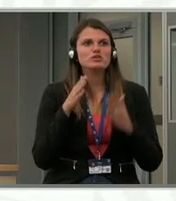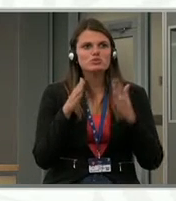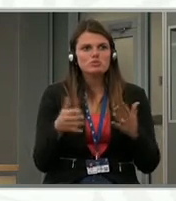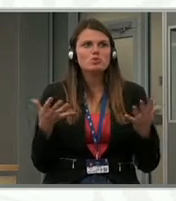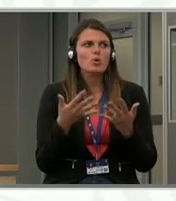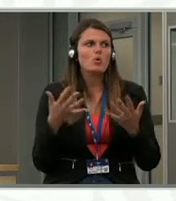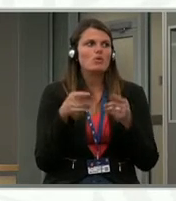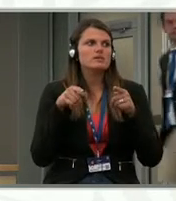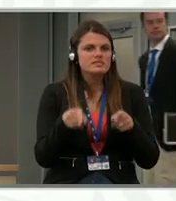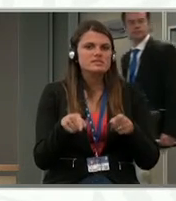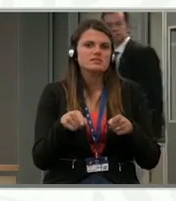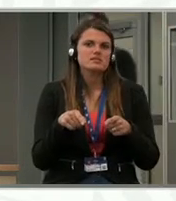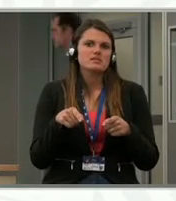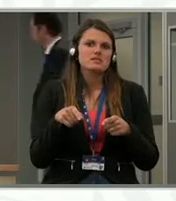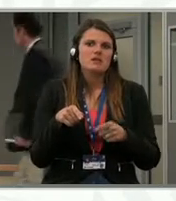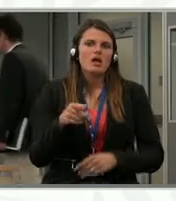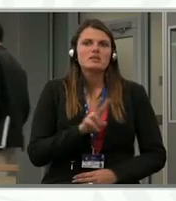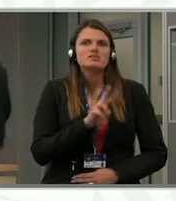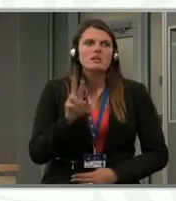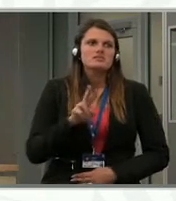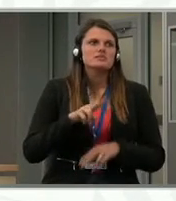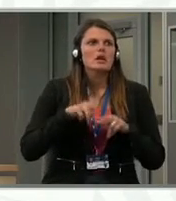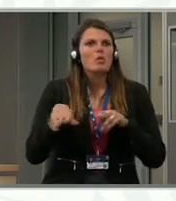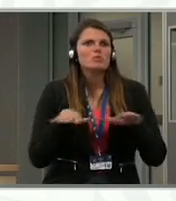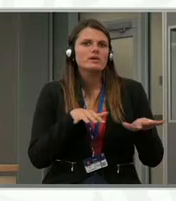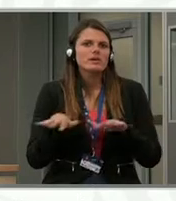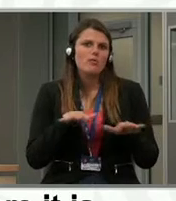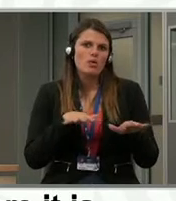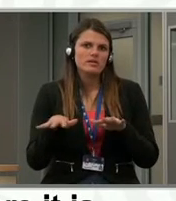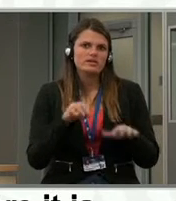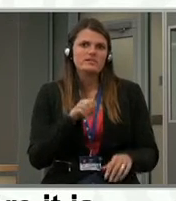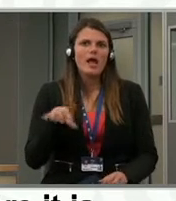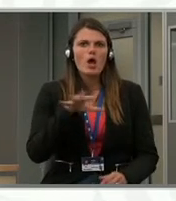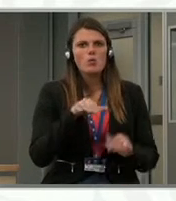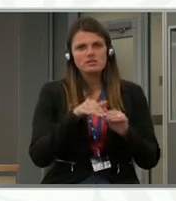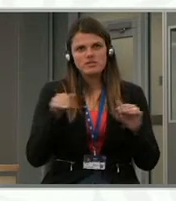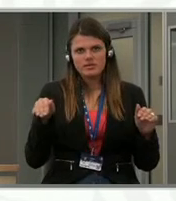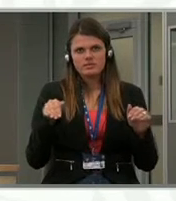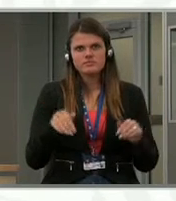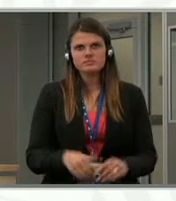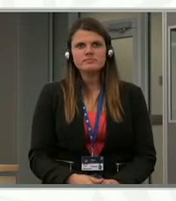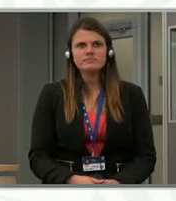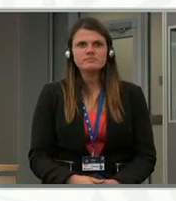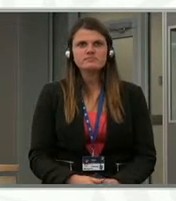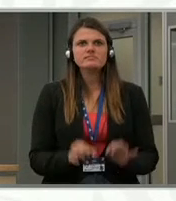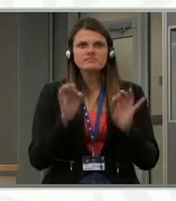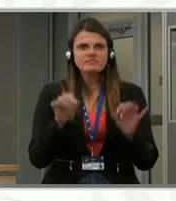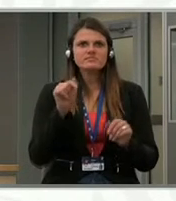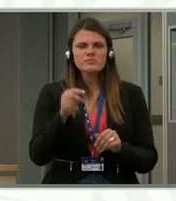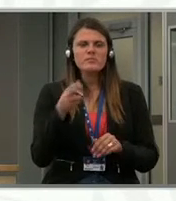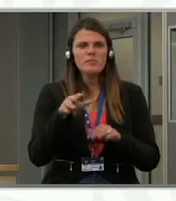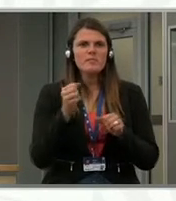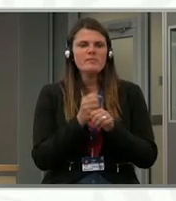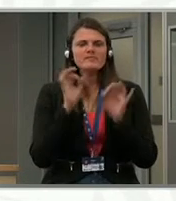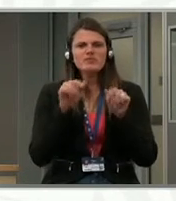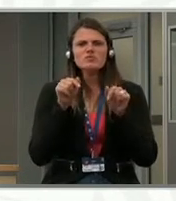propose action at European level where it is most needed and where it adds value. And I would like to thank you again